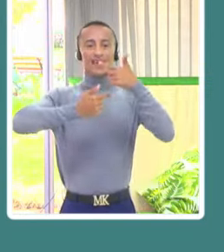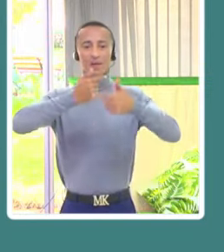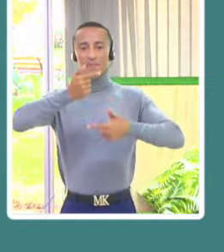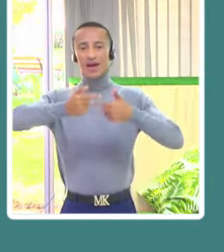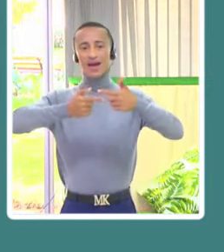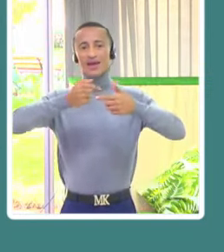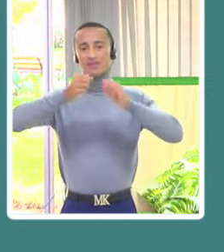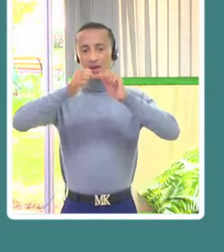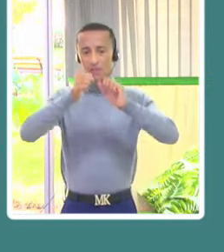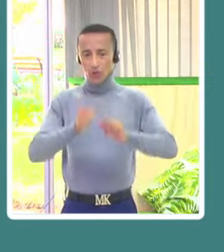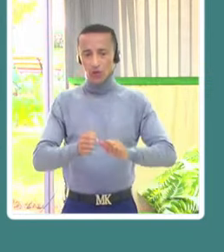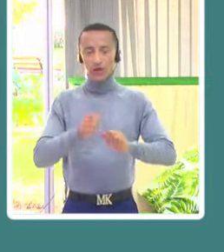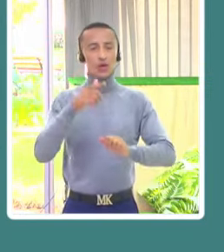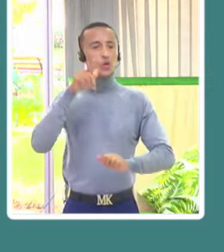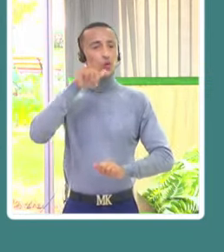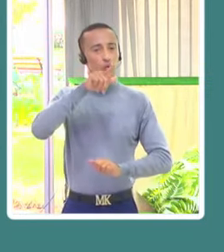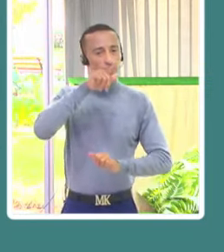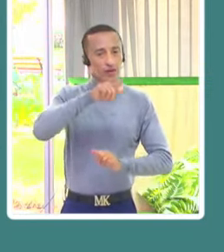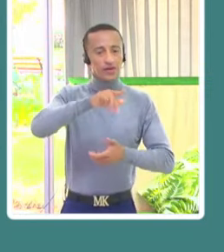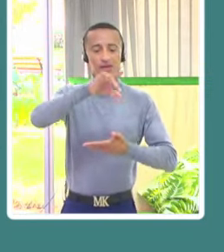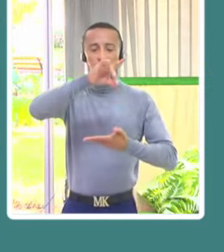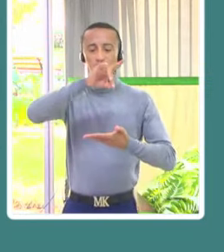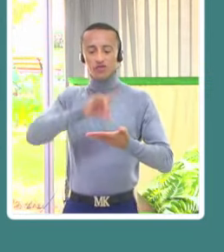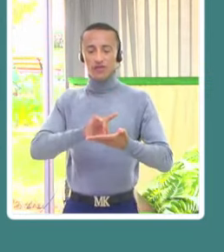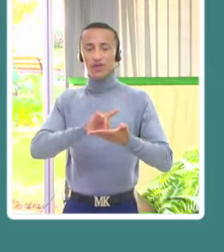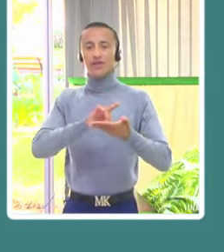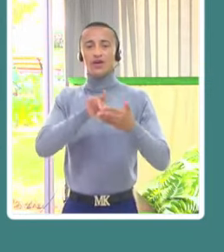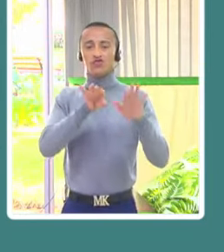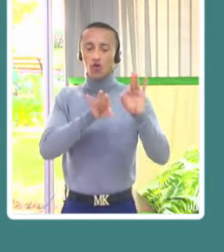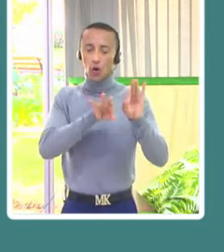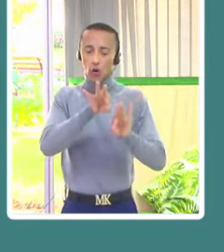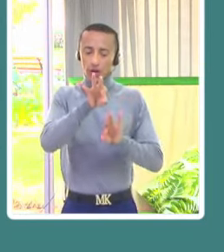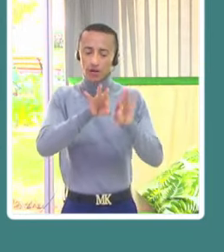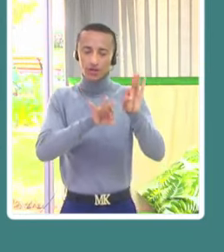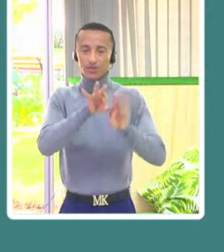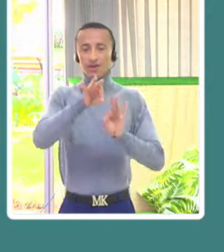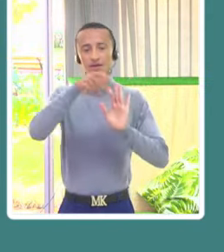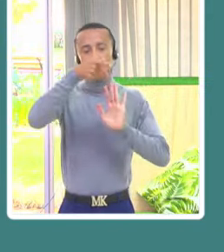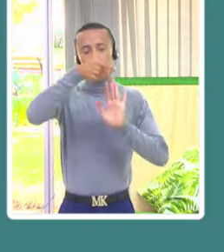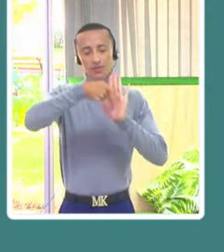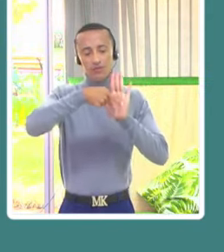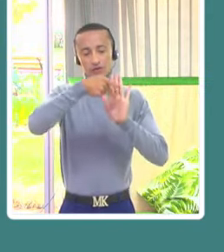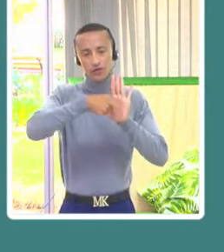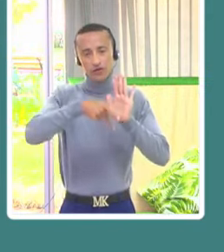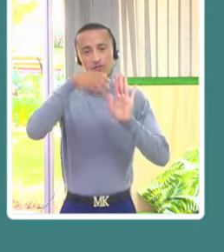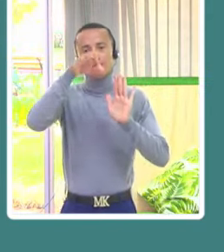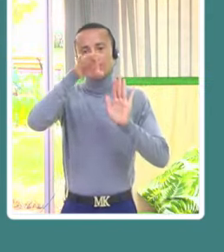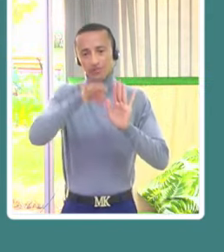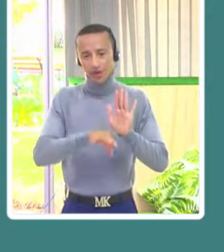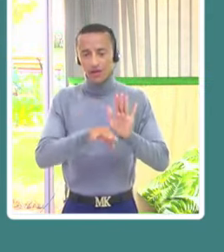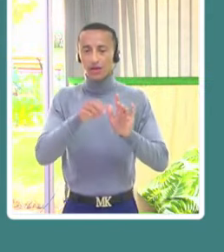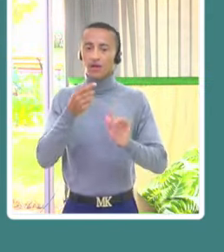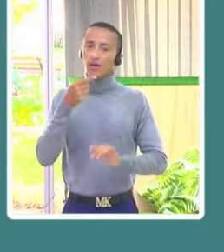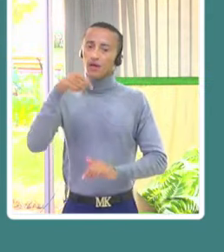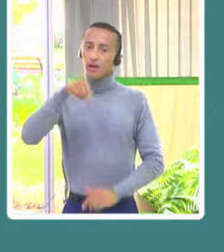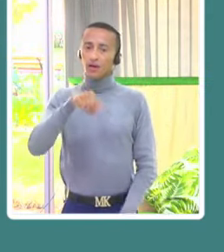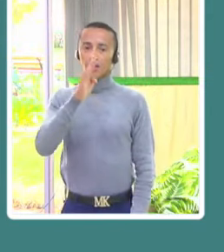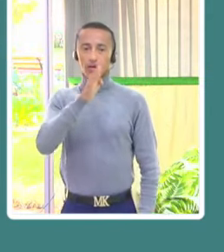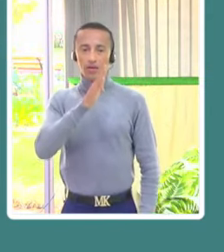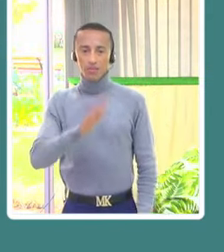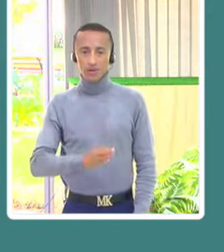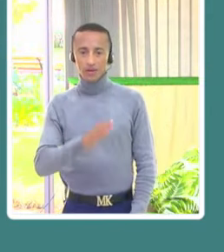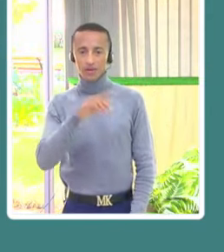make it work. So it's something that is for Brazil, made by a collaboration with